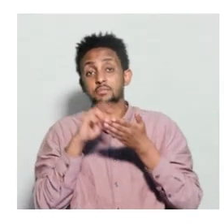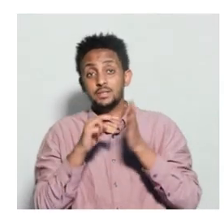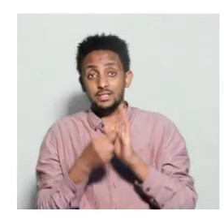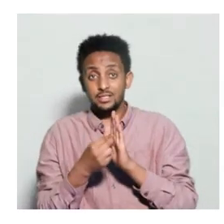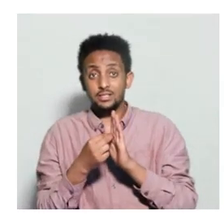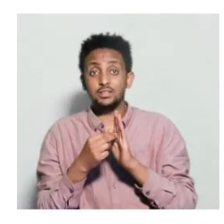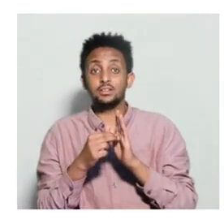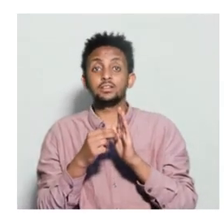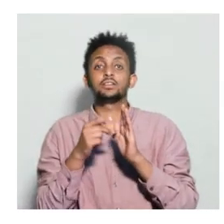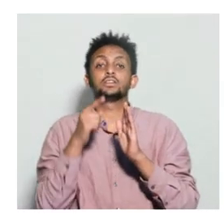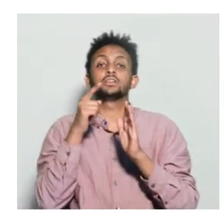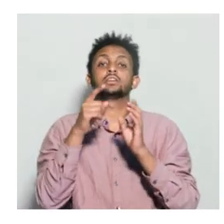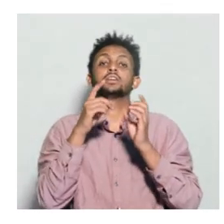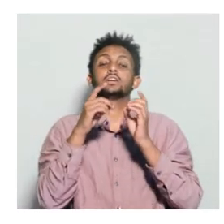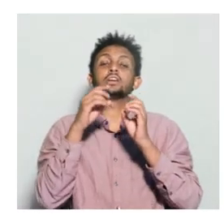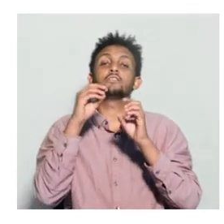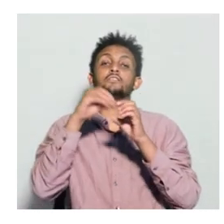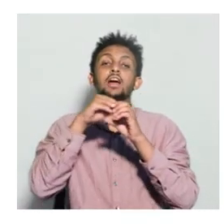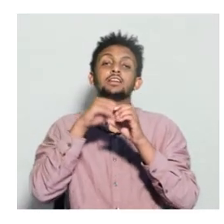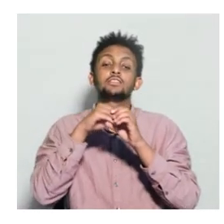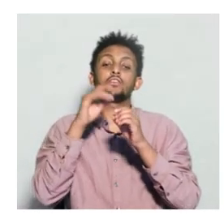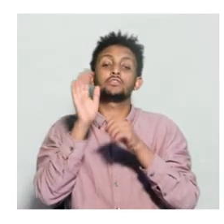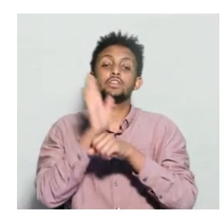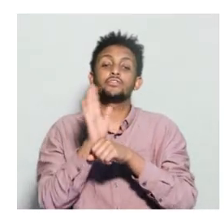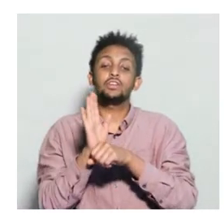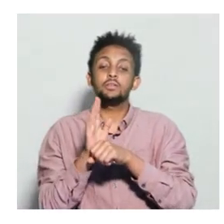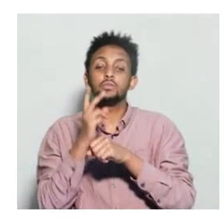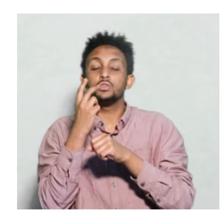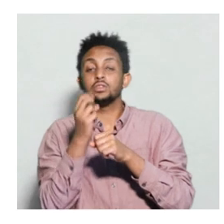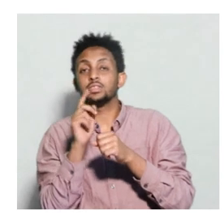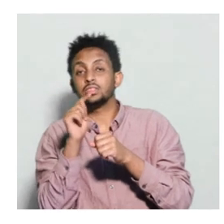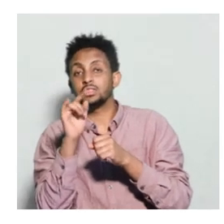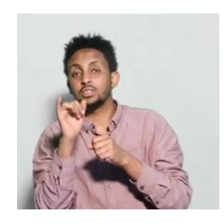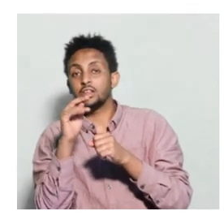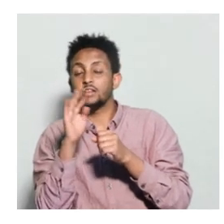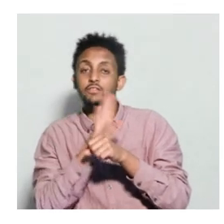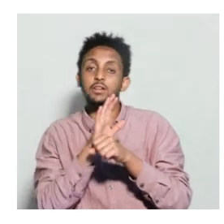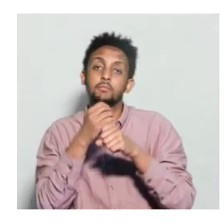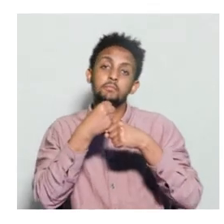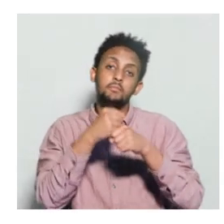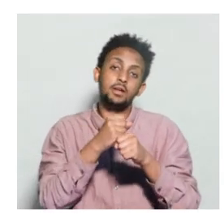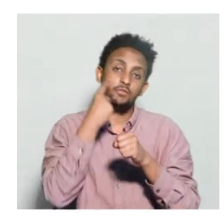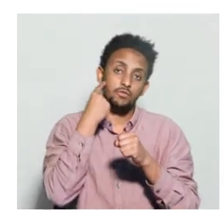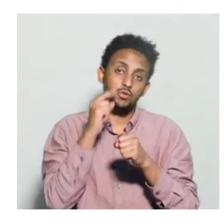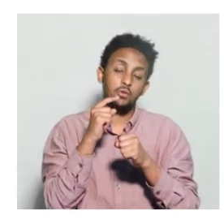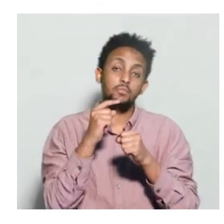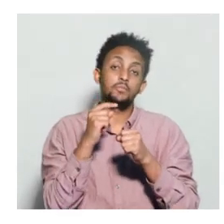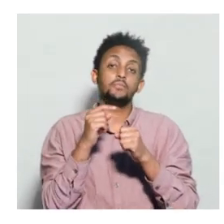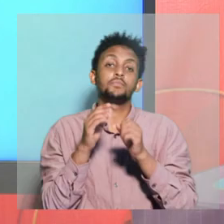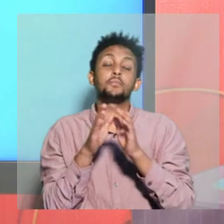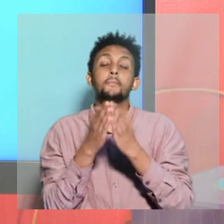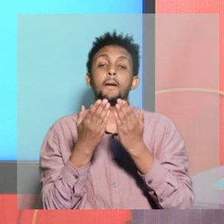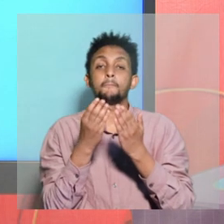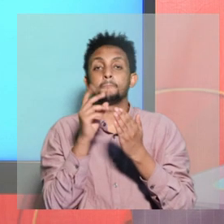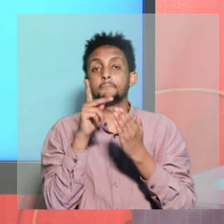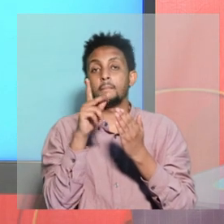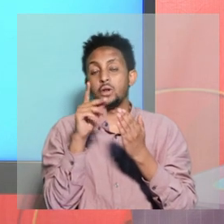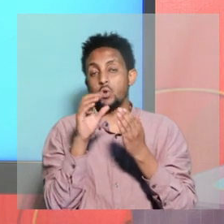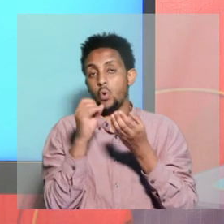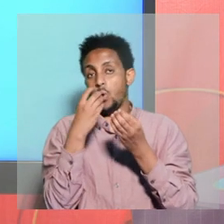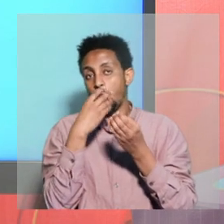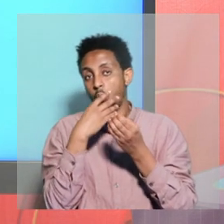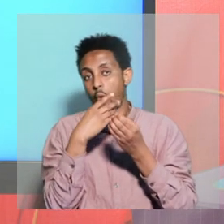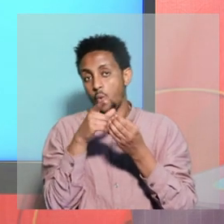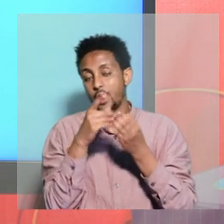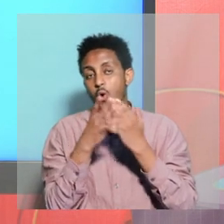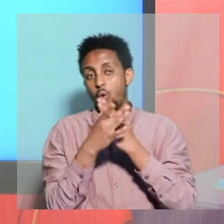the refractive index of the film. The thin film might be made from soap bubble or oil puddles.